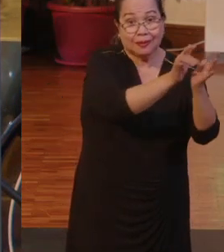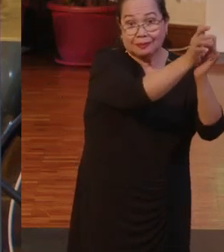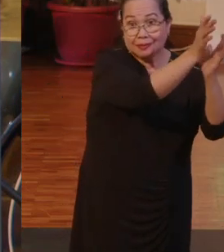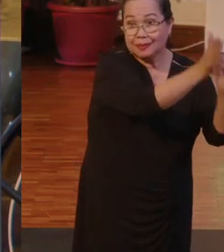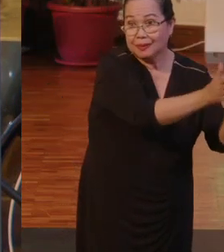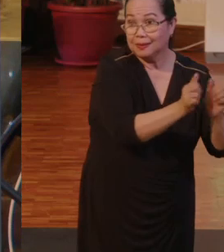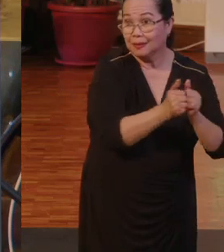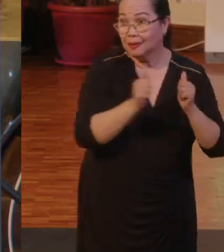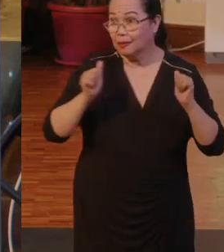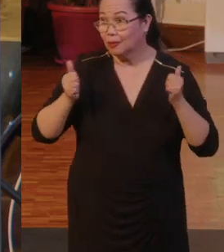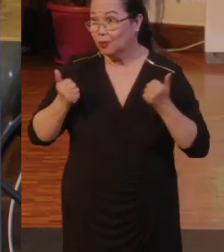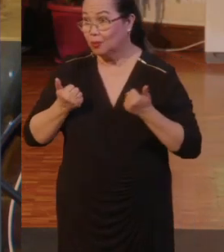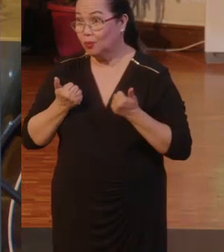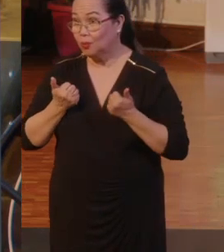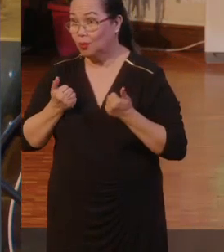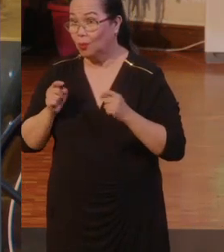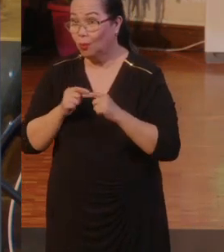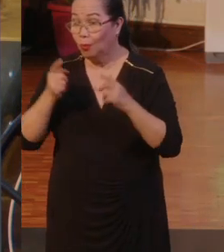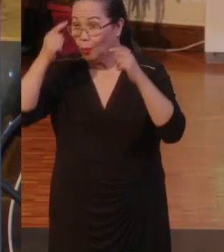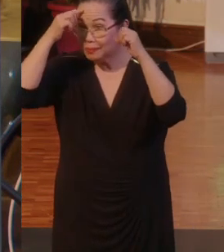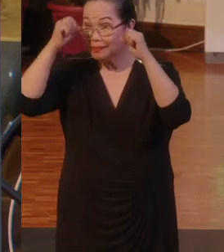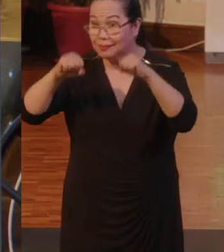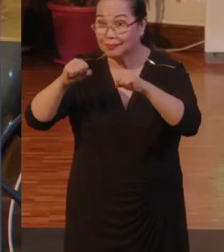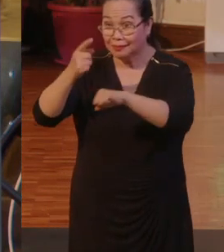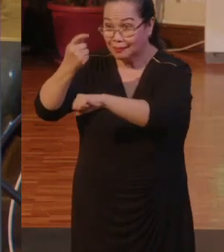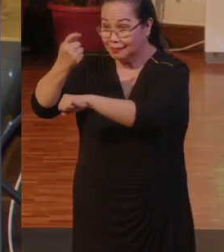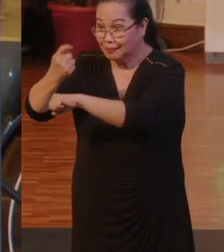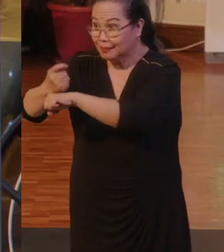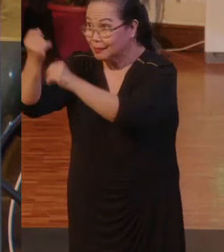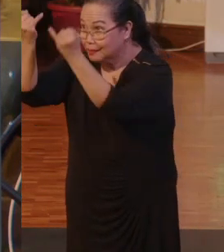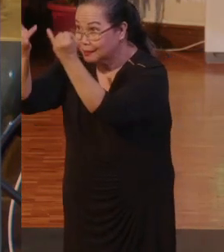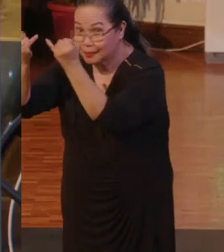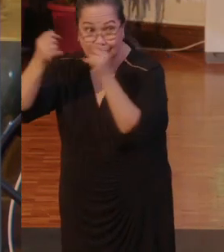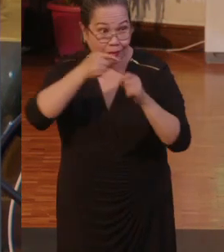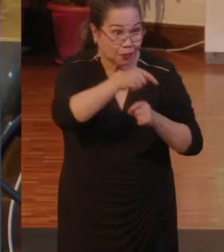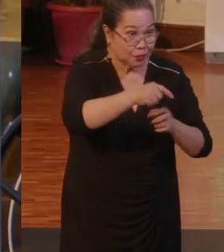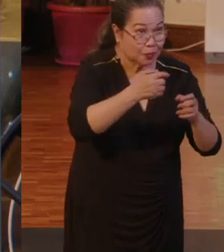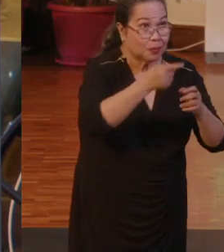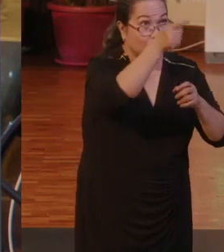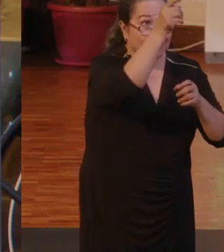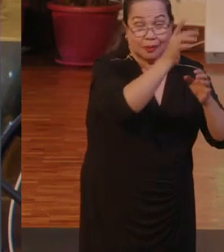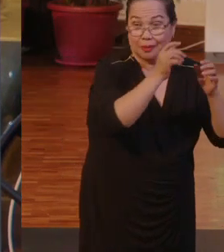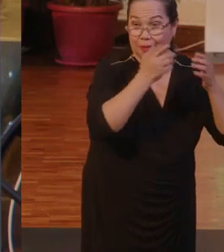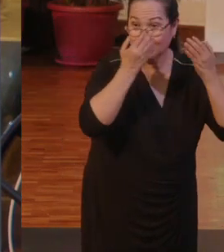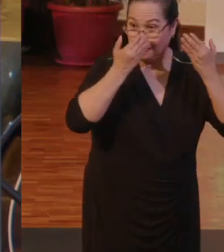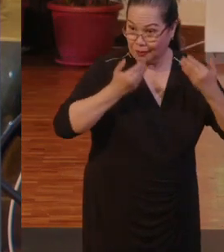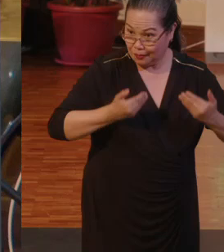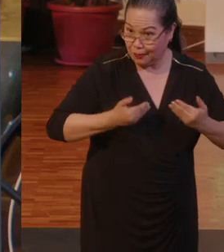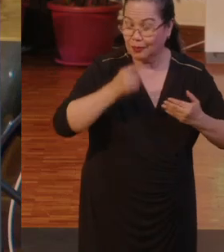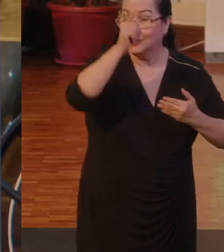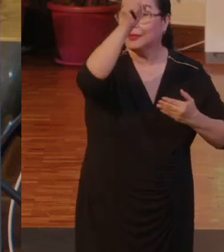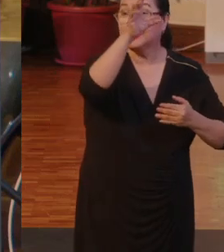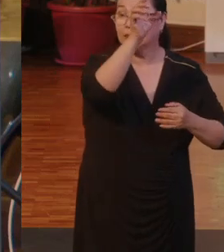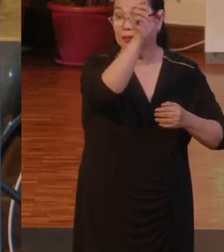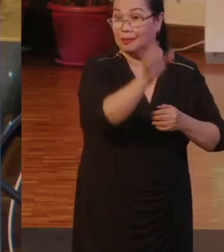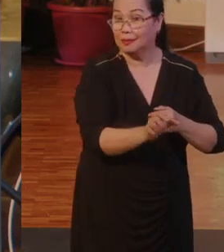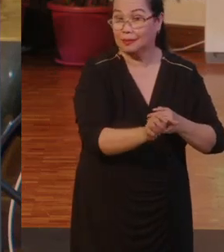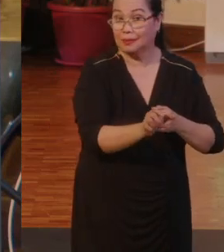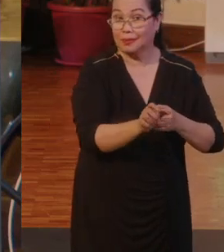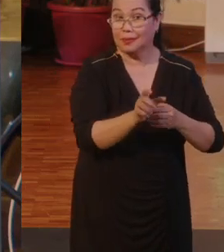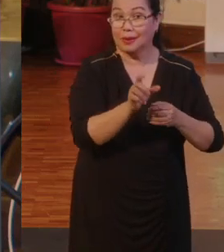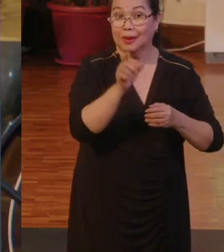8, sabi niya, "Therefore, be very strong to keep and to do all that is written in the book of the law of Moses, turning aside from it,